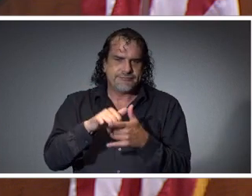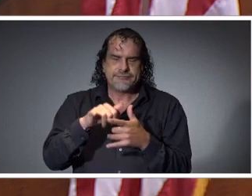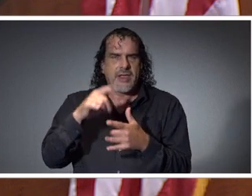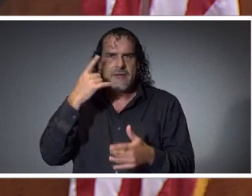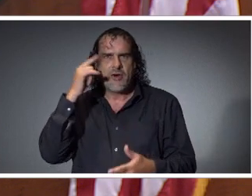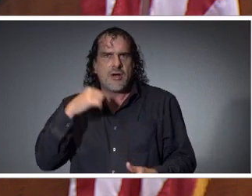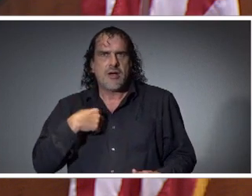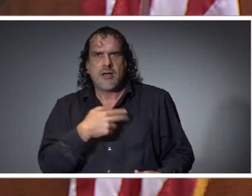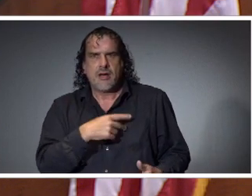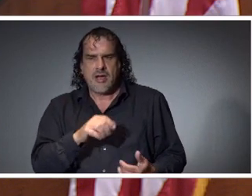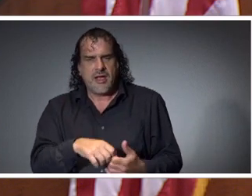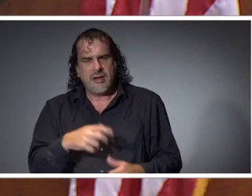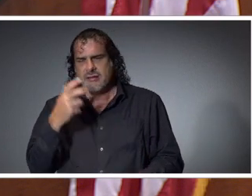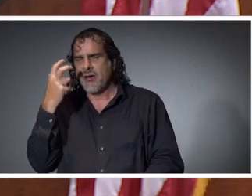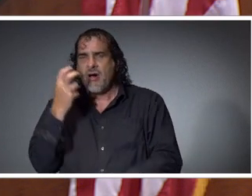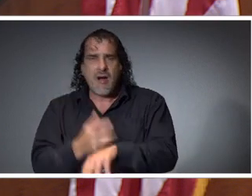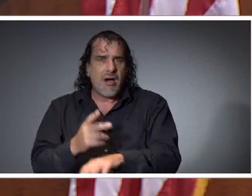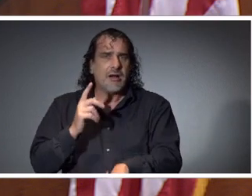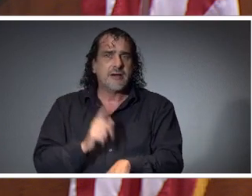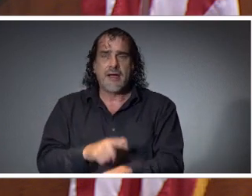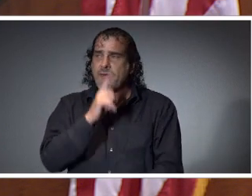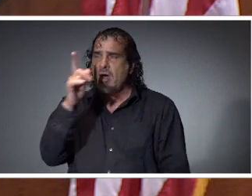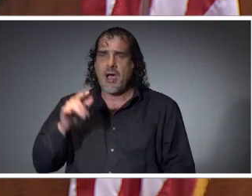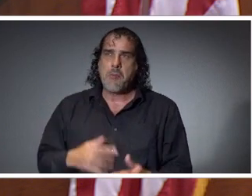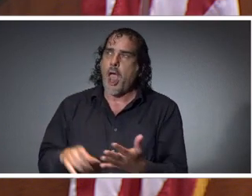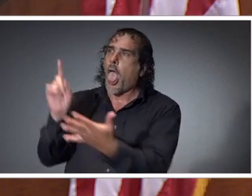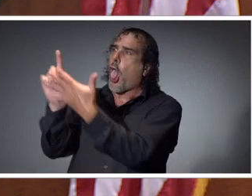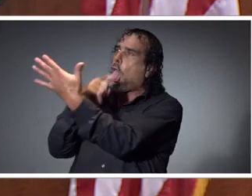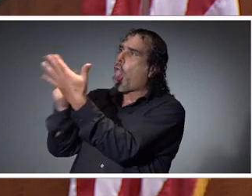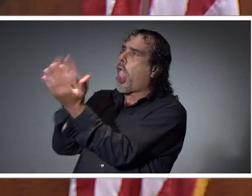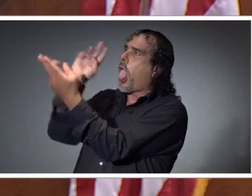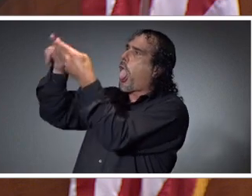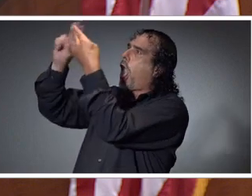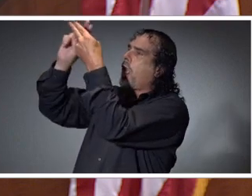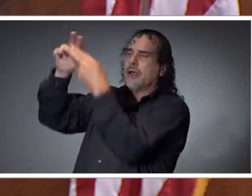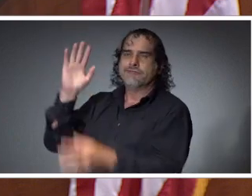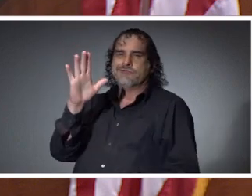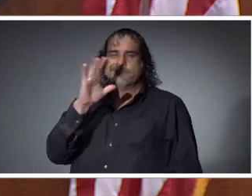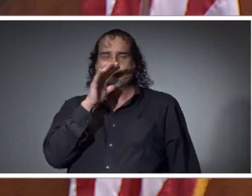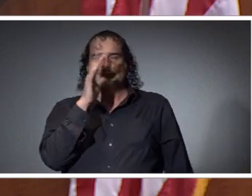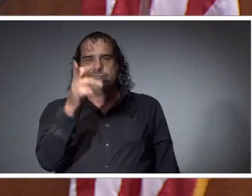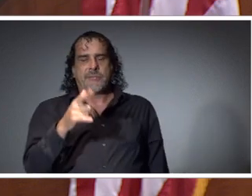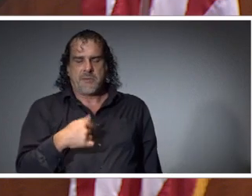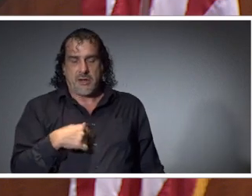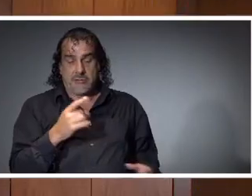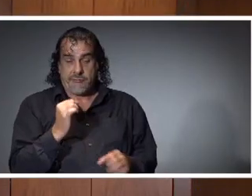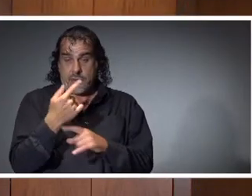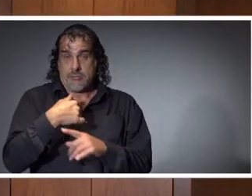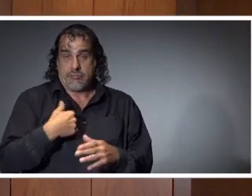everyone, and so I'm not going to criticize the mayor, but that just doesn't make any sense.